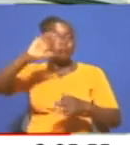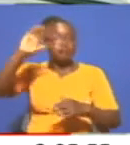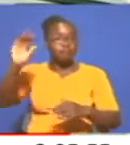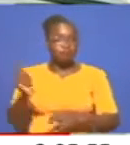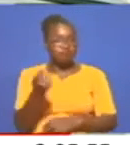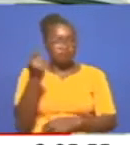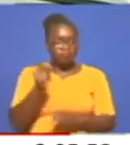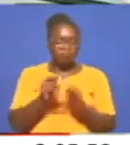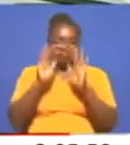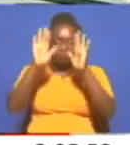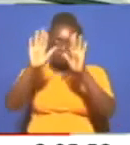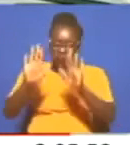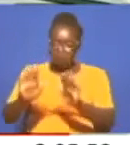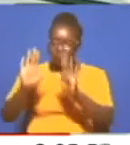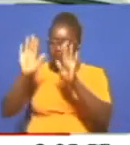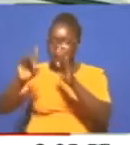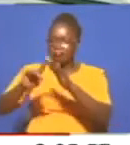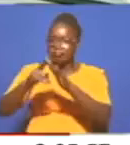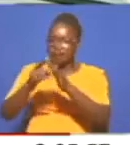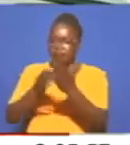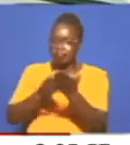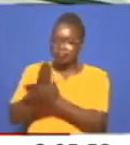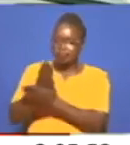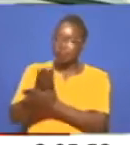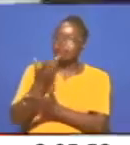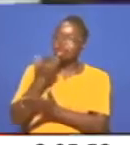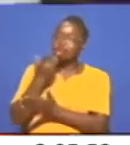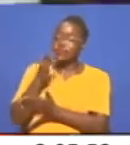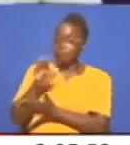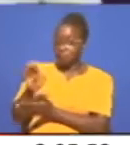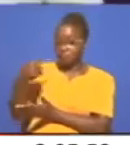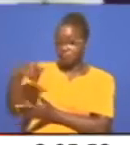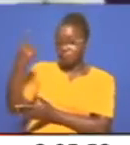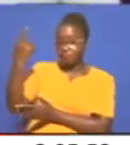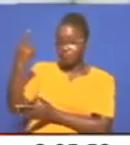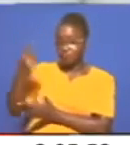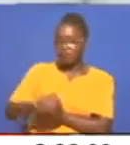to ensure the region votes in his favor.